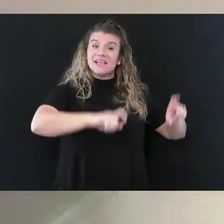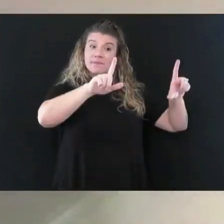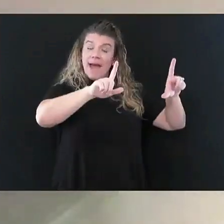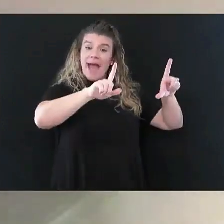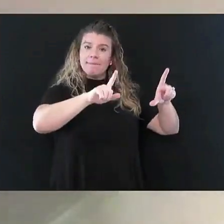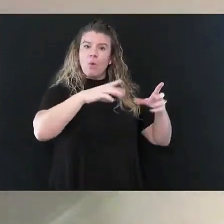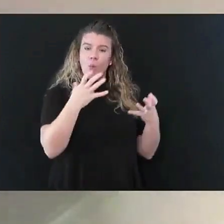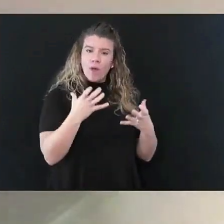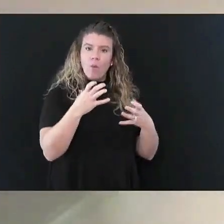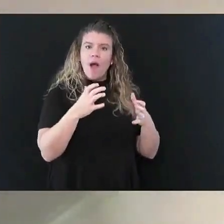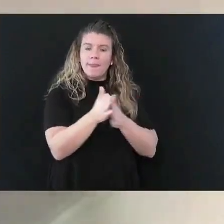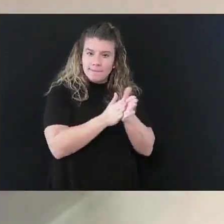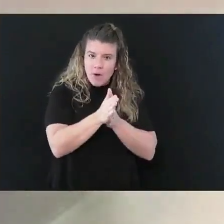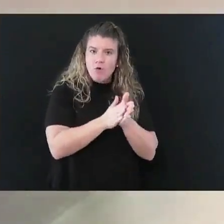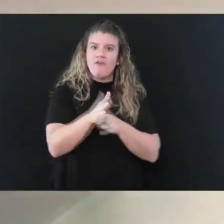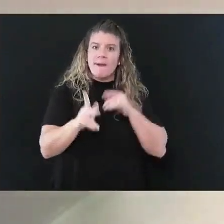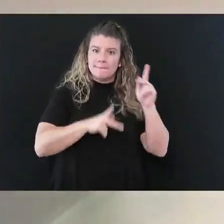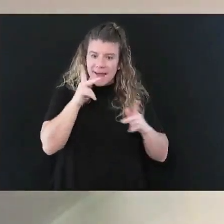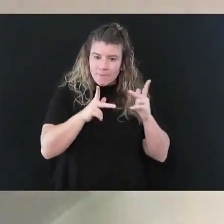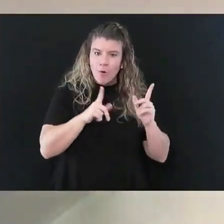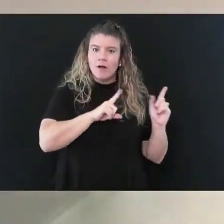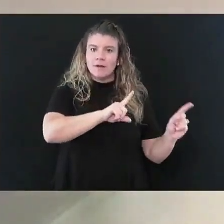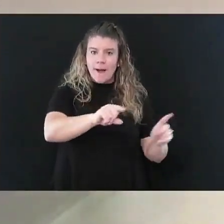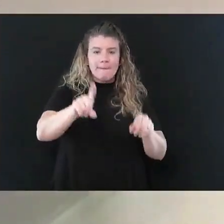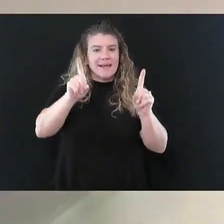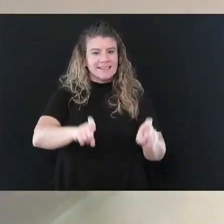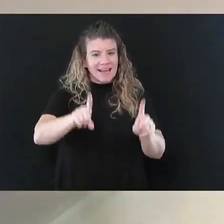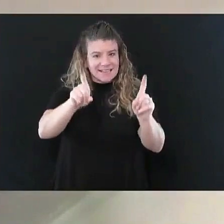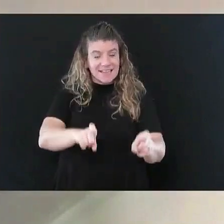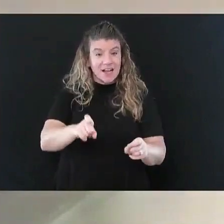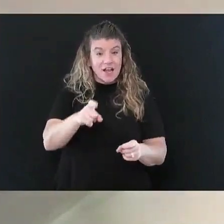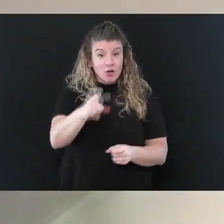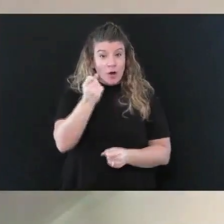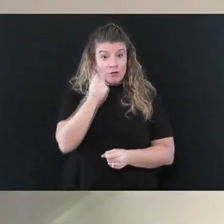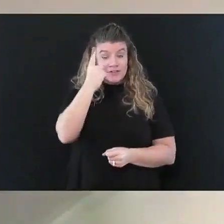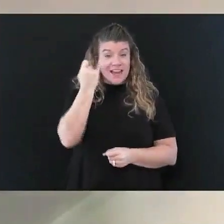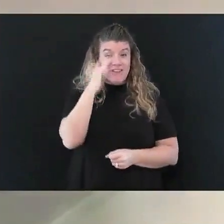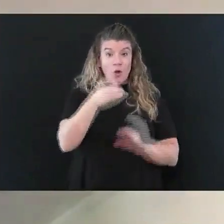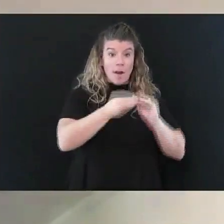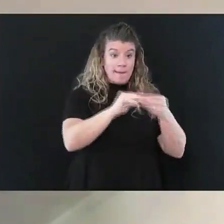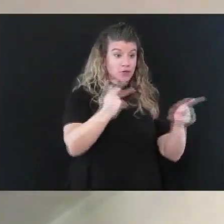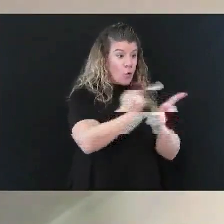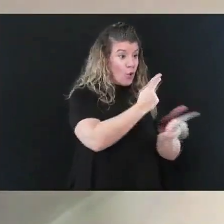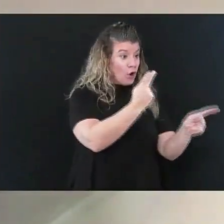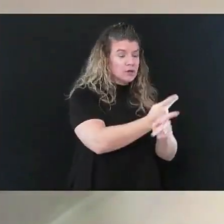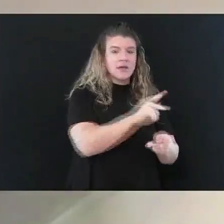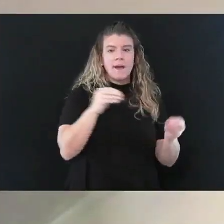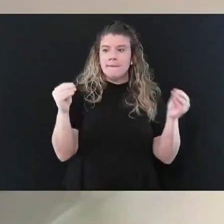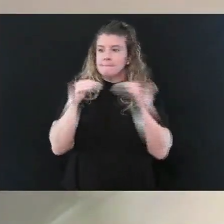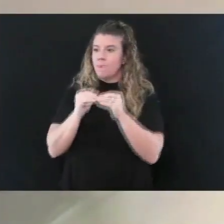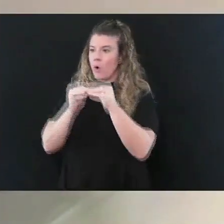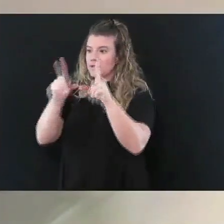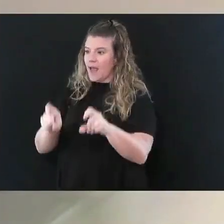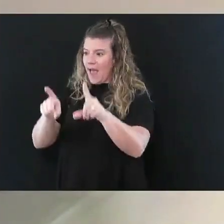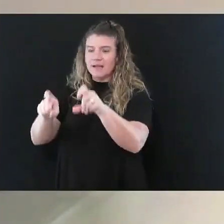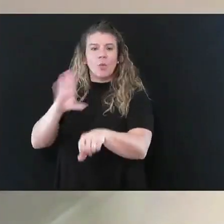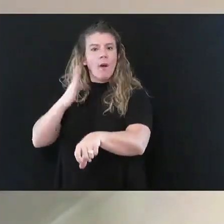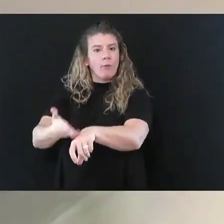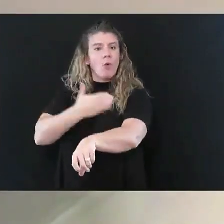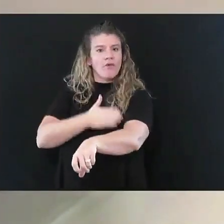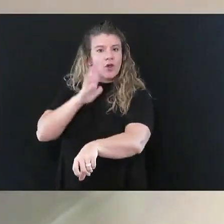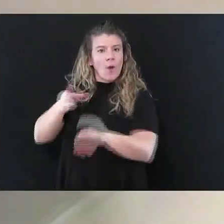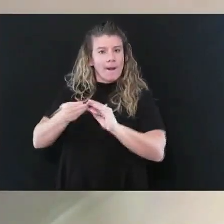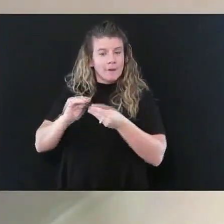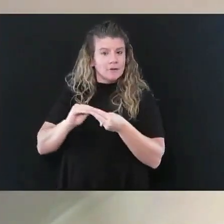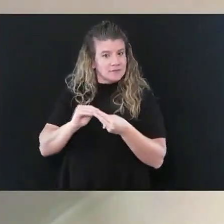that flywheel that the worse your metrics are, the more testing you do. It improves your metrics and also gives us the opportunity